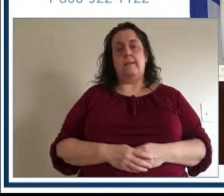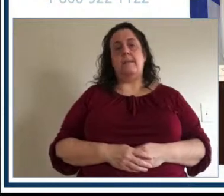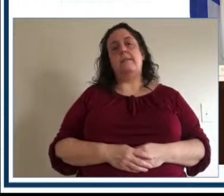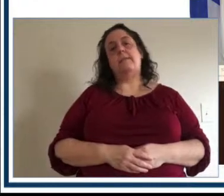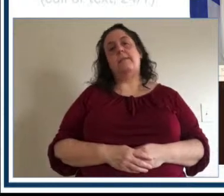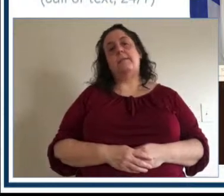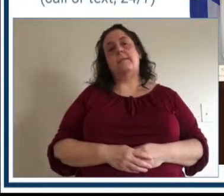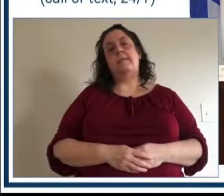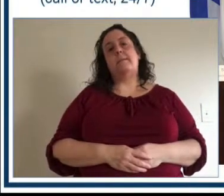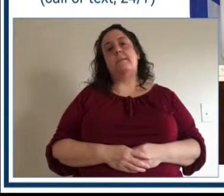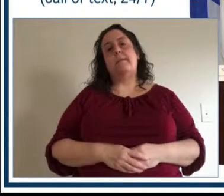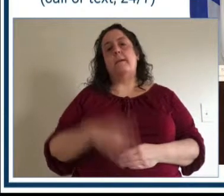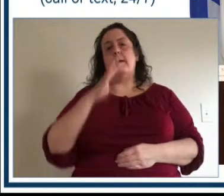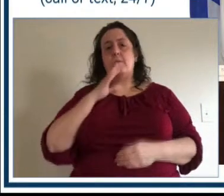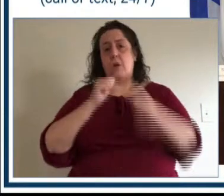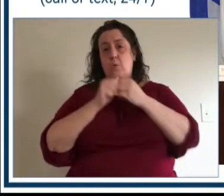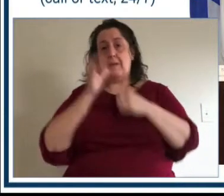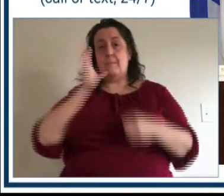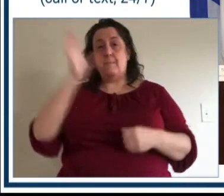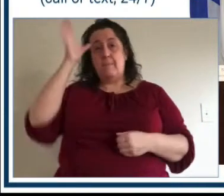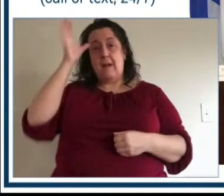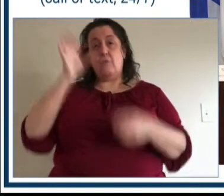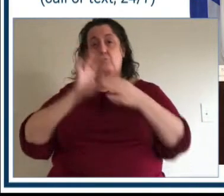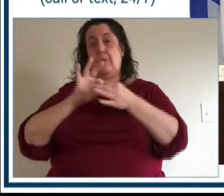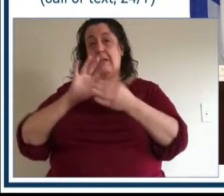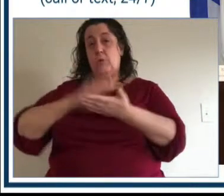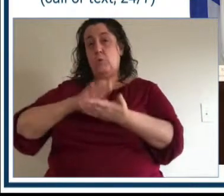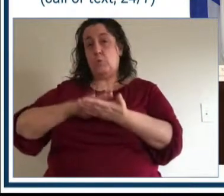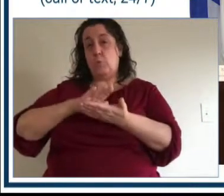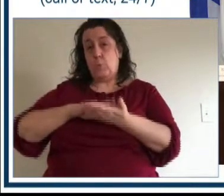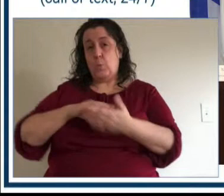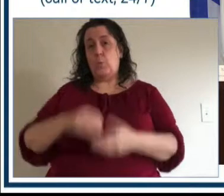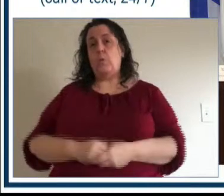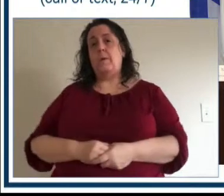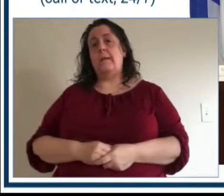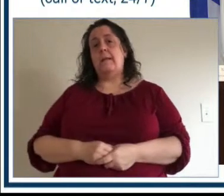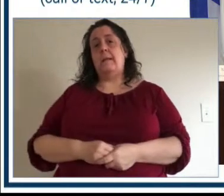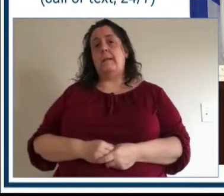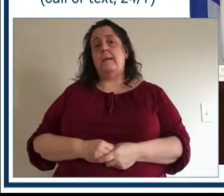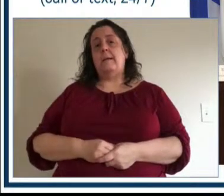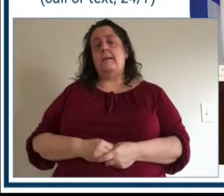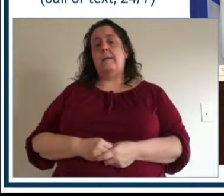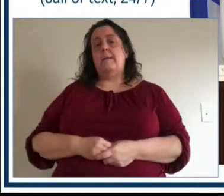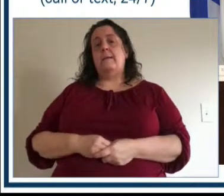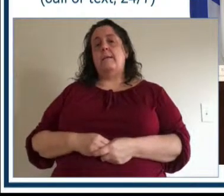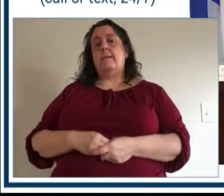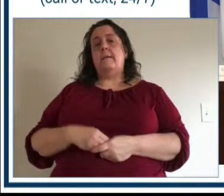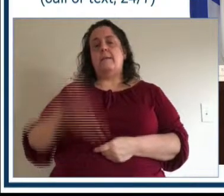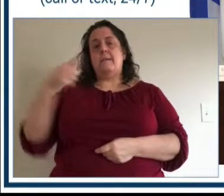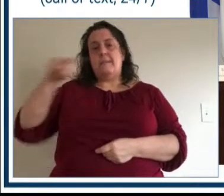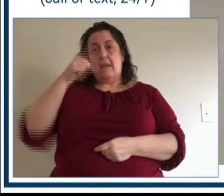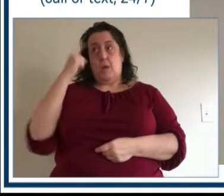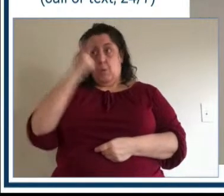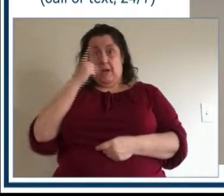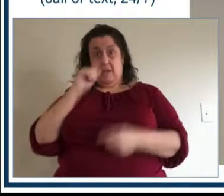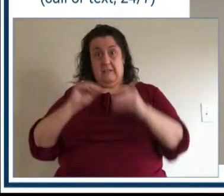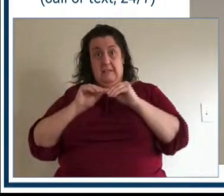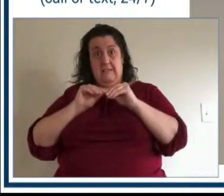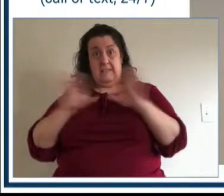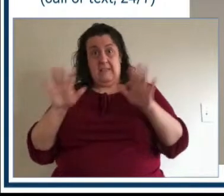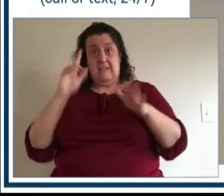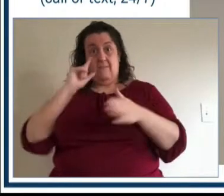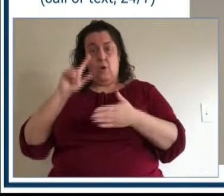there was spread in the school or not. Could you clarify that? So École Beaubassin,